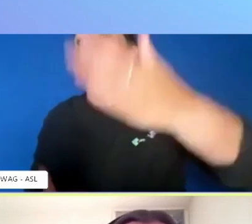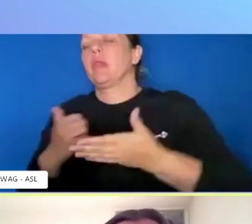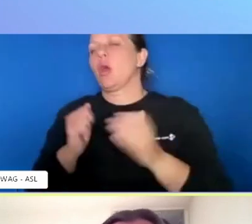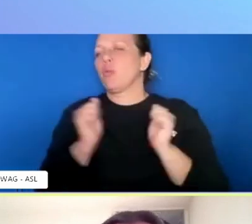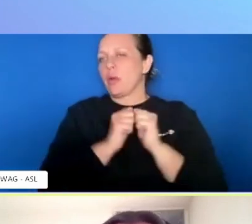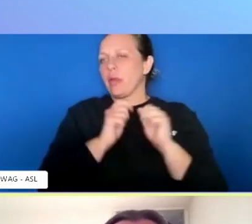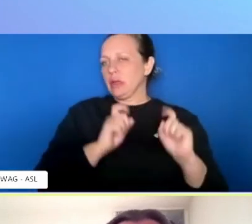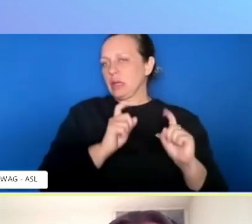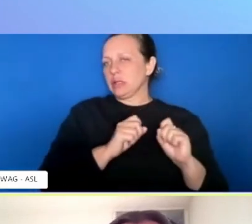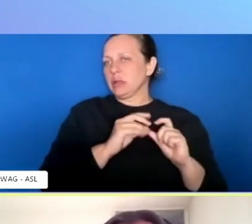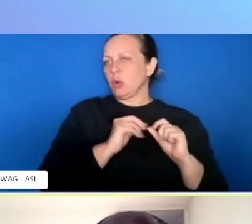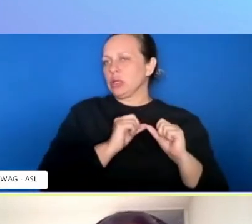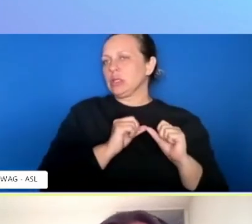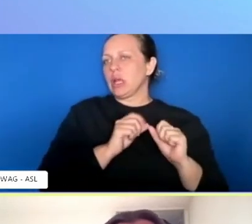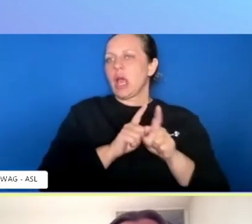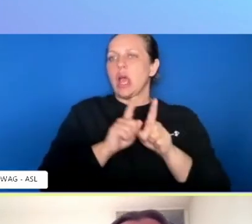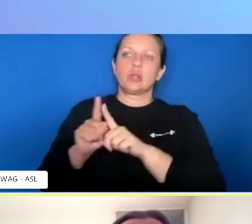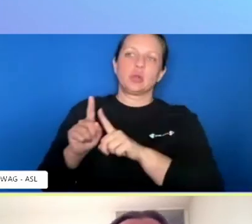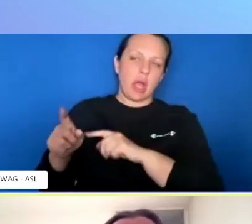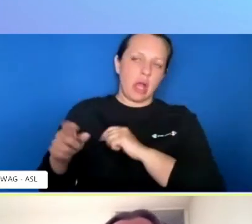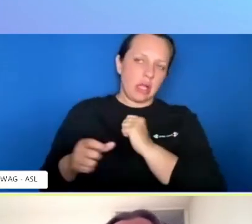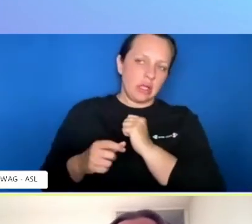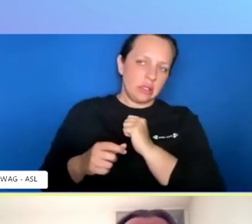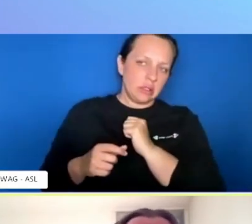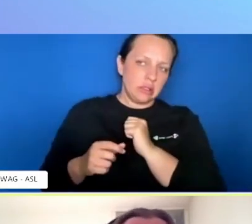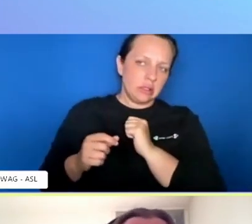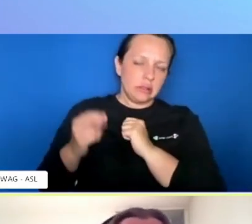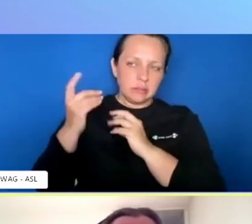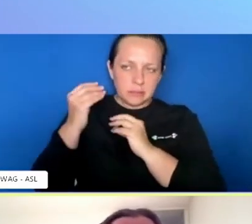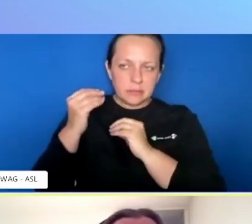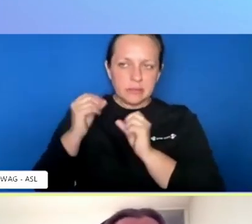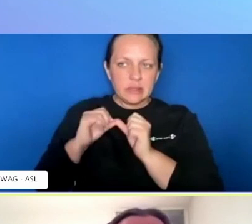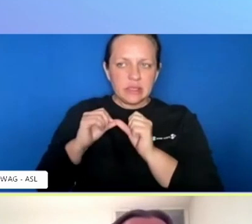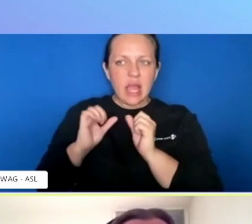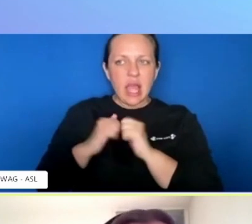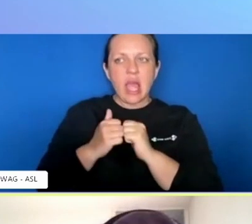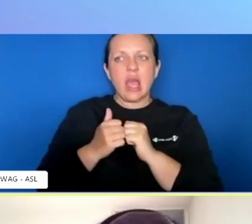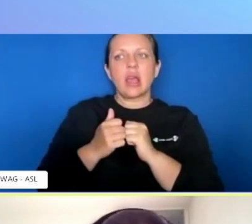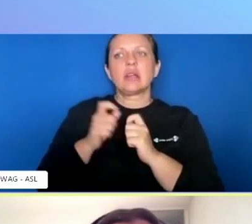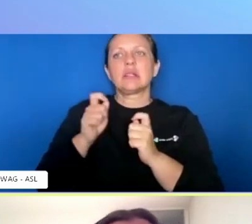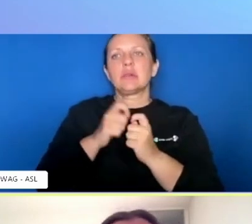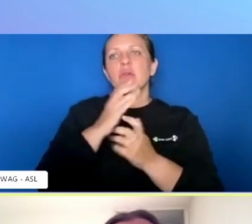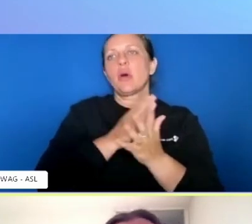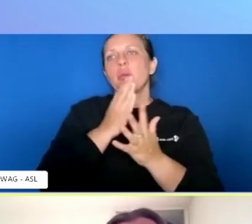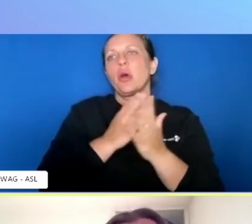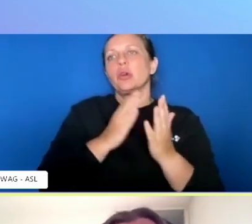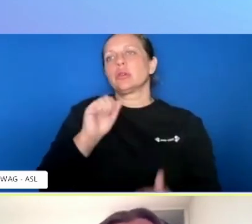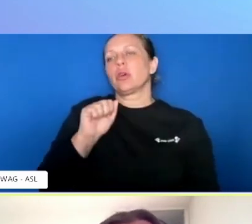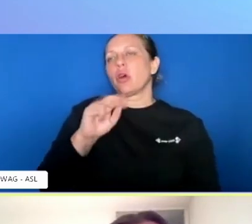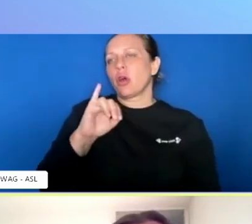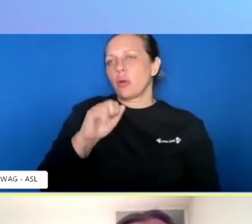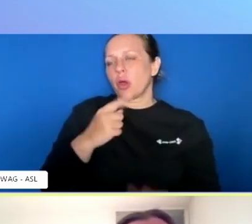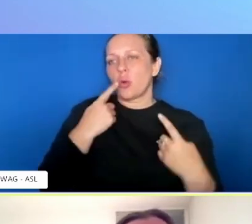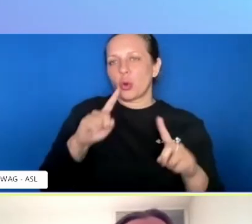more consistently, as well as testing consistently how certain parts of ARIA work. So next slide,